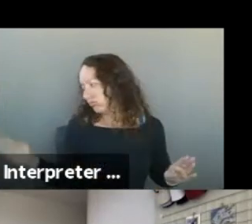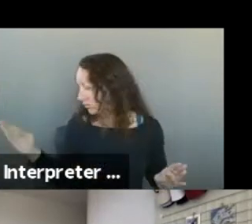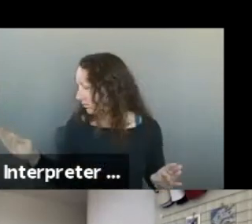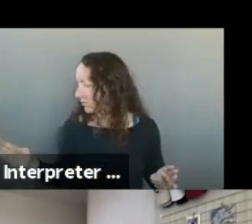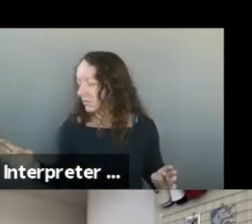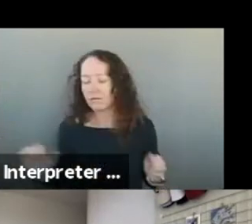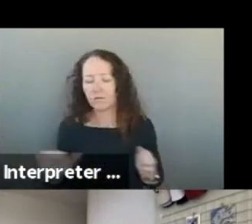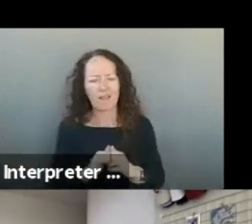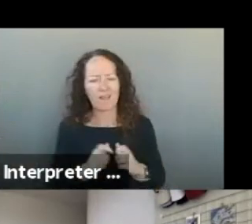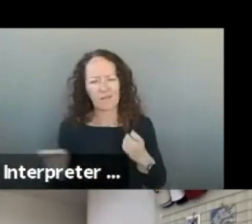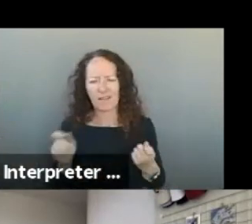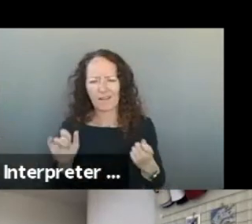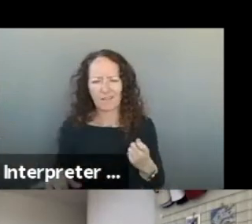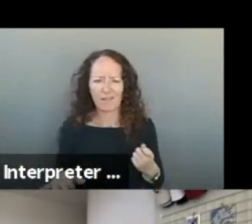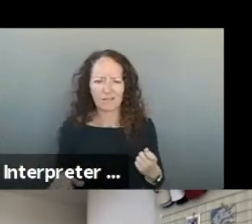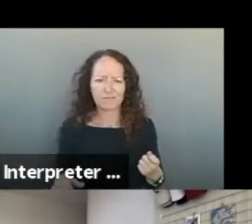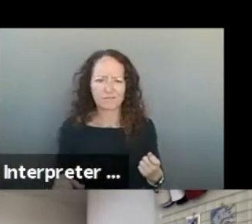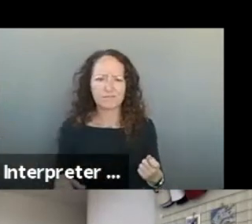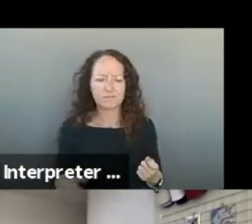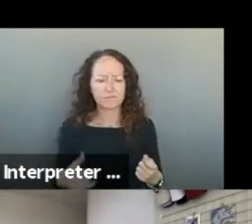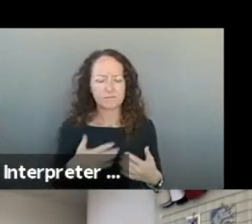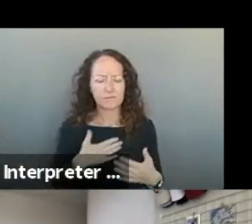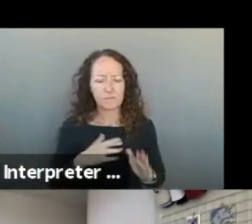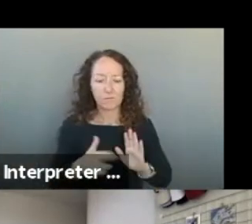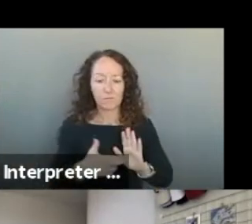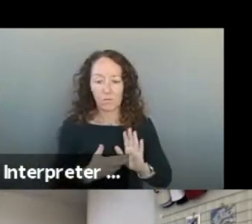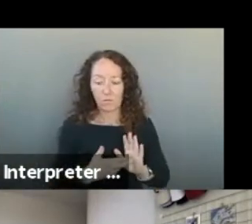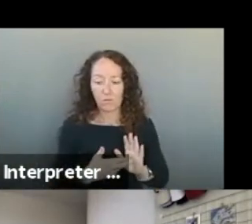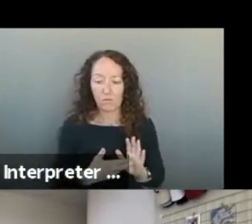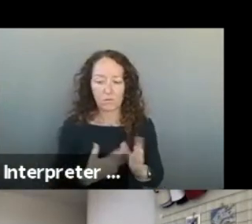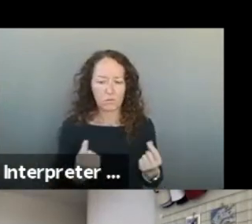role can I play in that, both within my